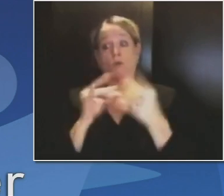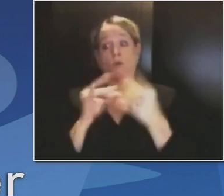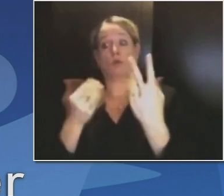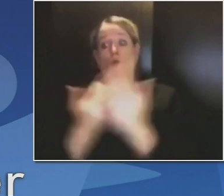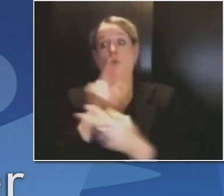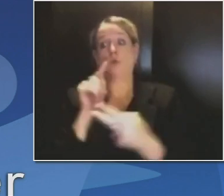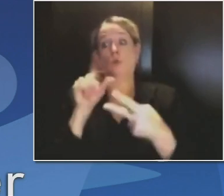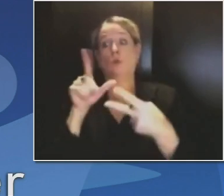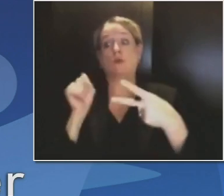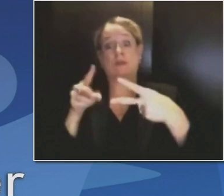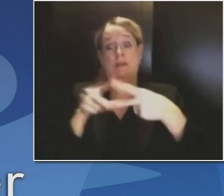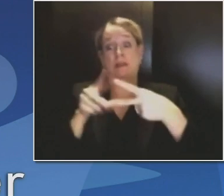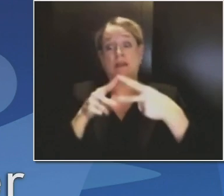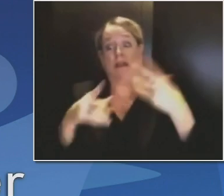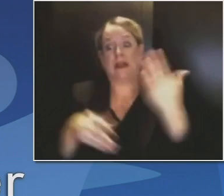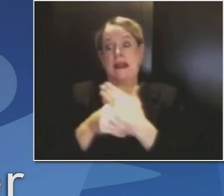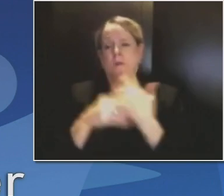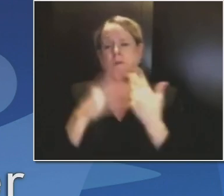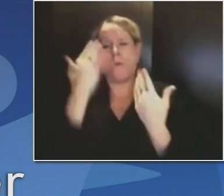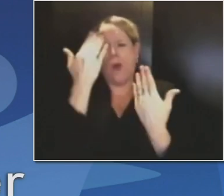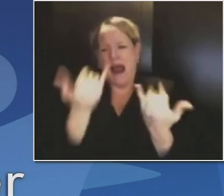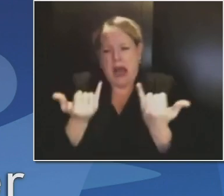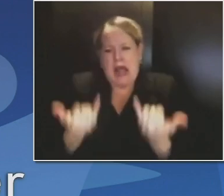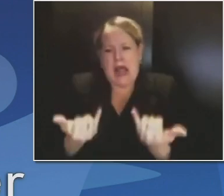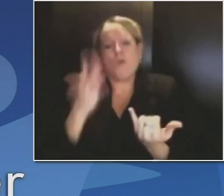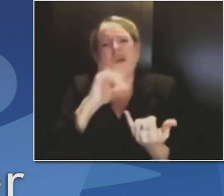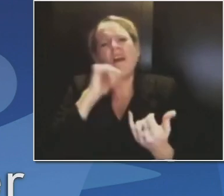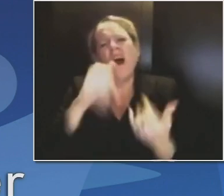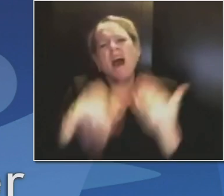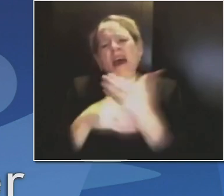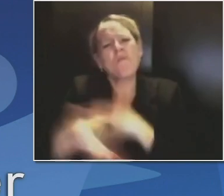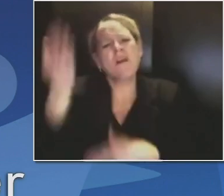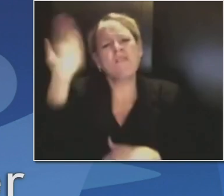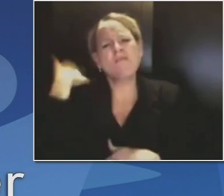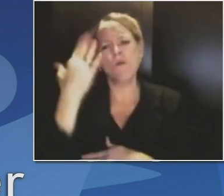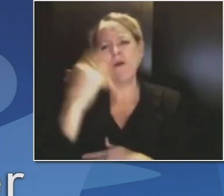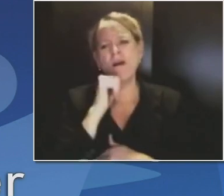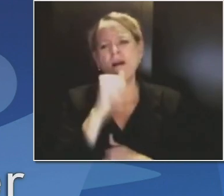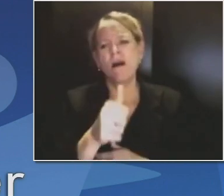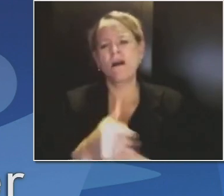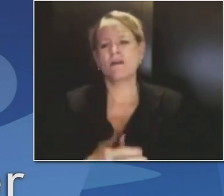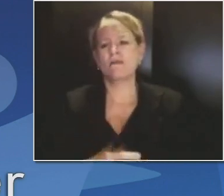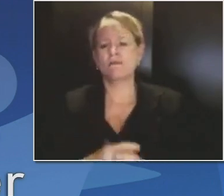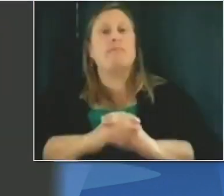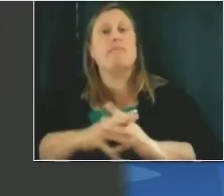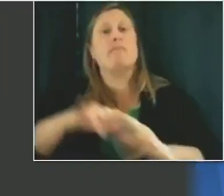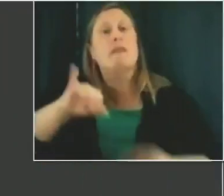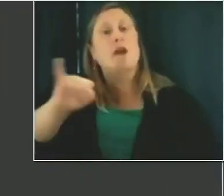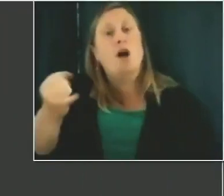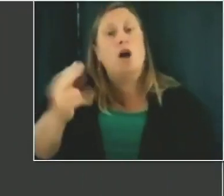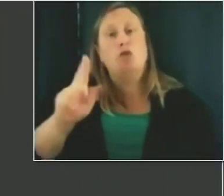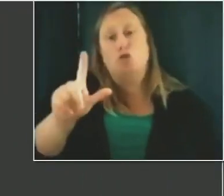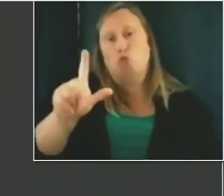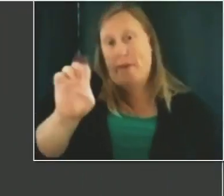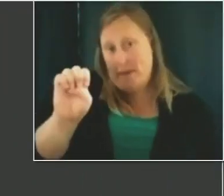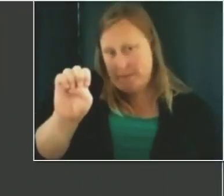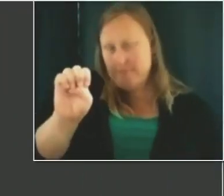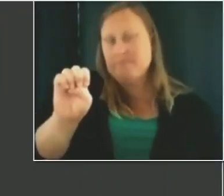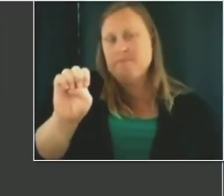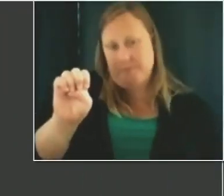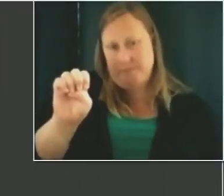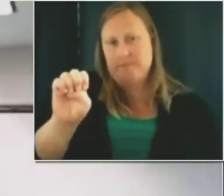has happened in this epidemic is things happen very, very quickly. And so there was really no need to